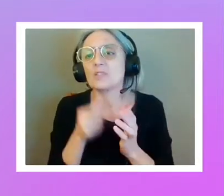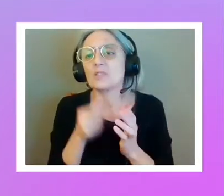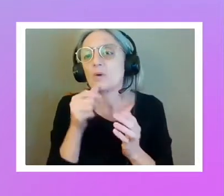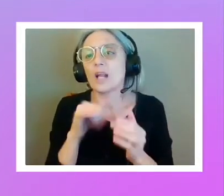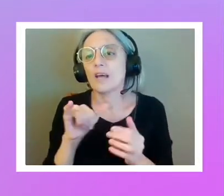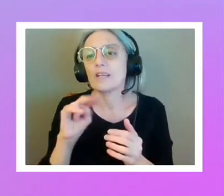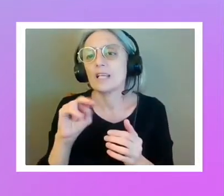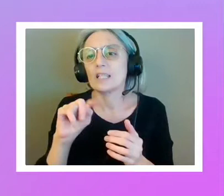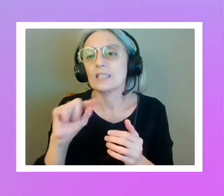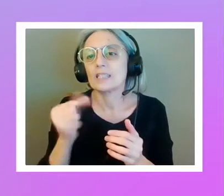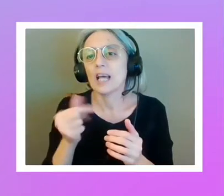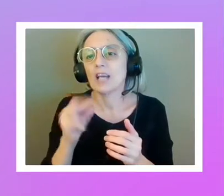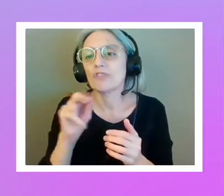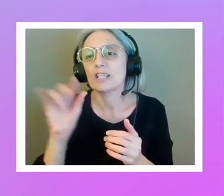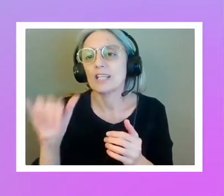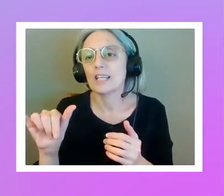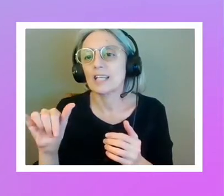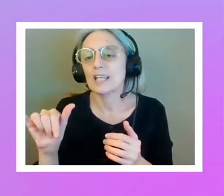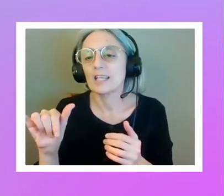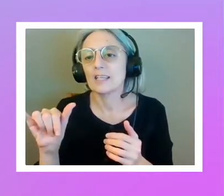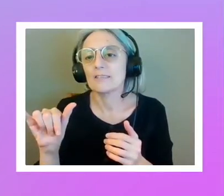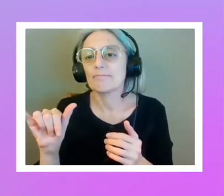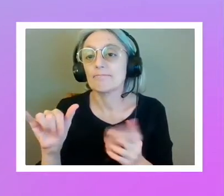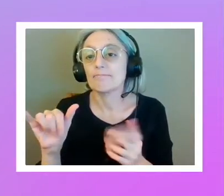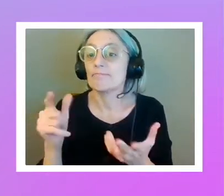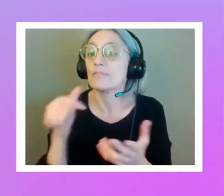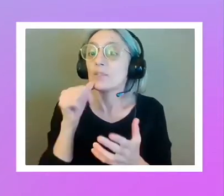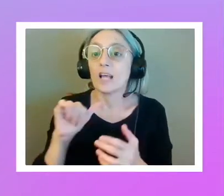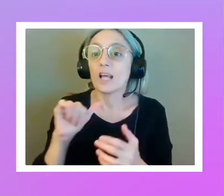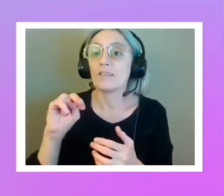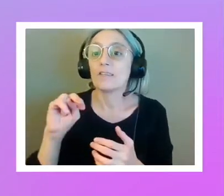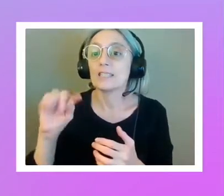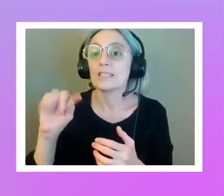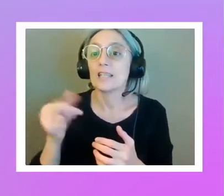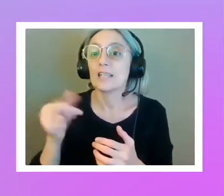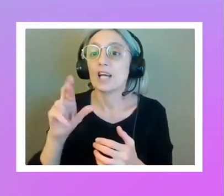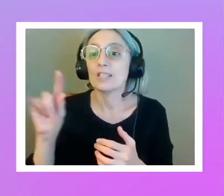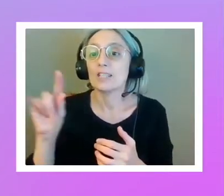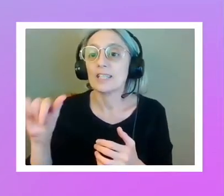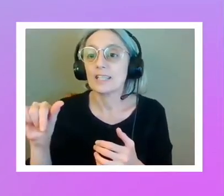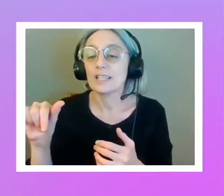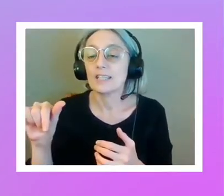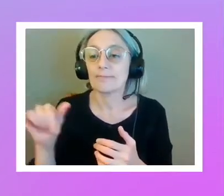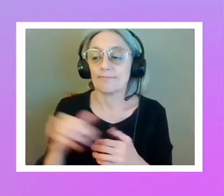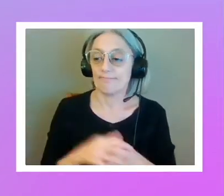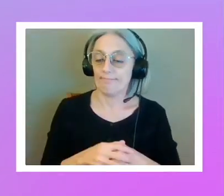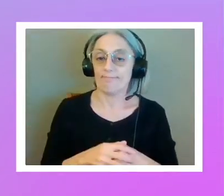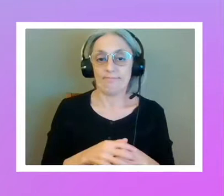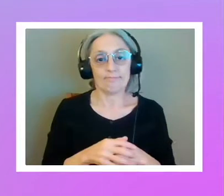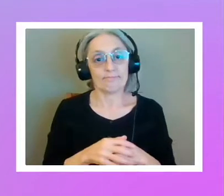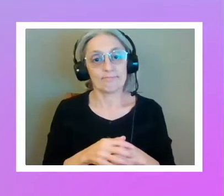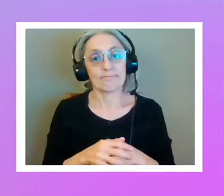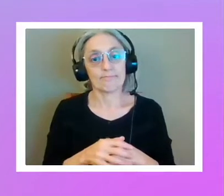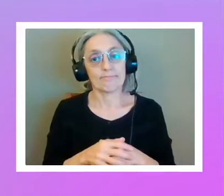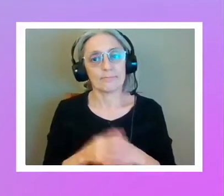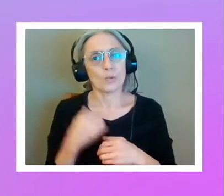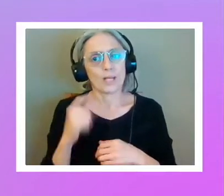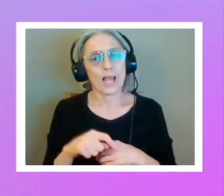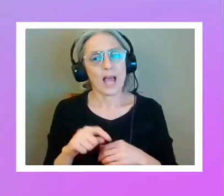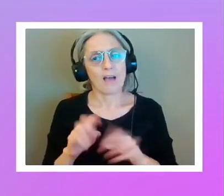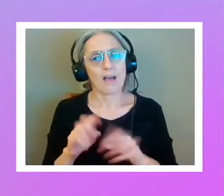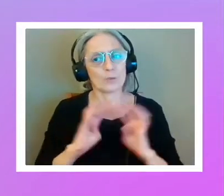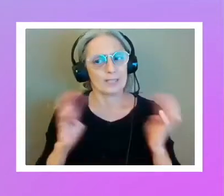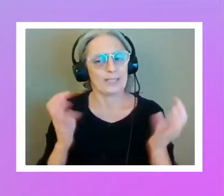Emails, they are lacking integrity. And that is a big, big thing that we have got to sit down together and